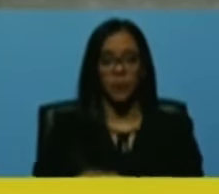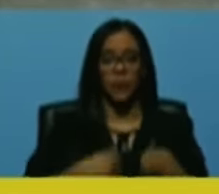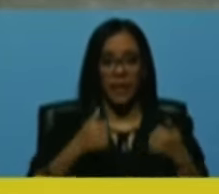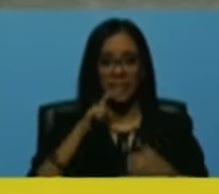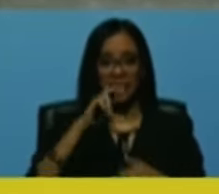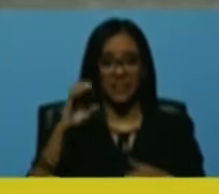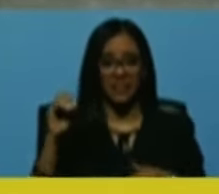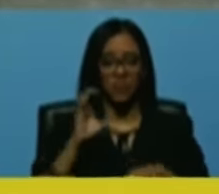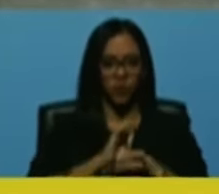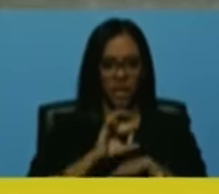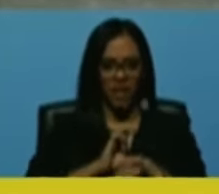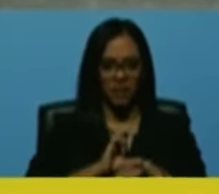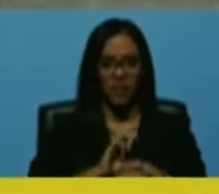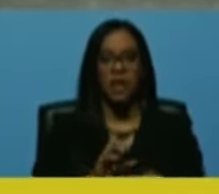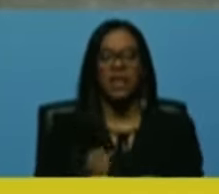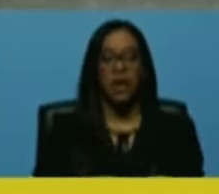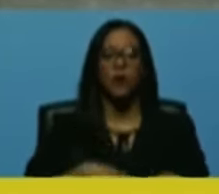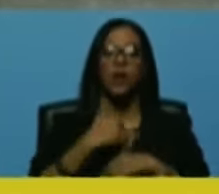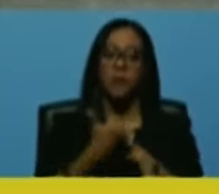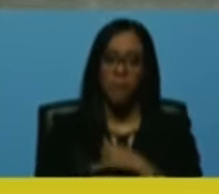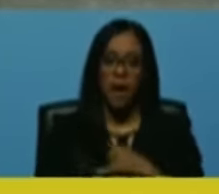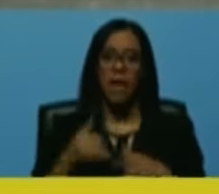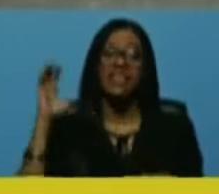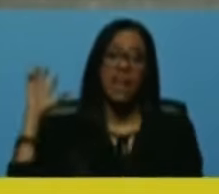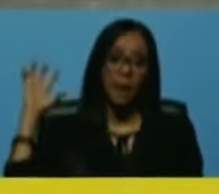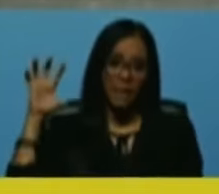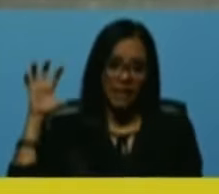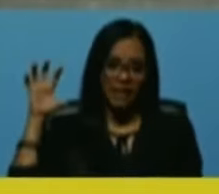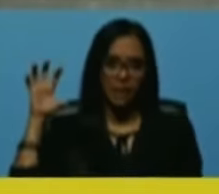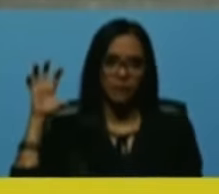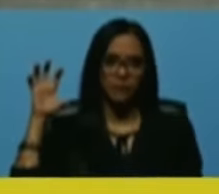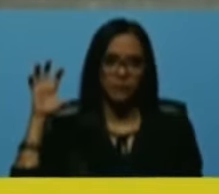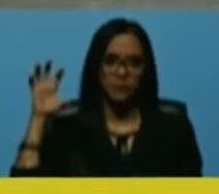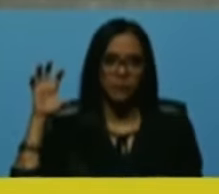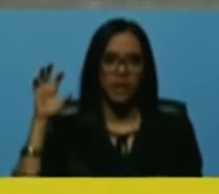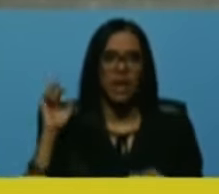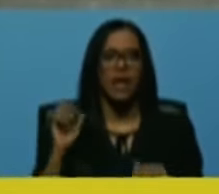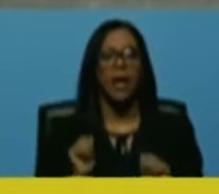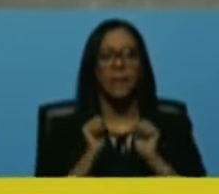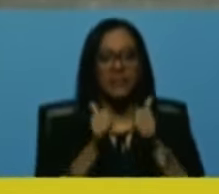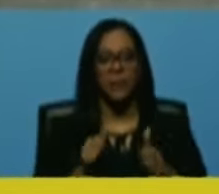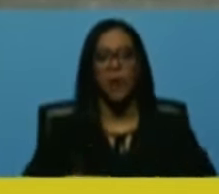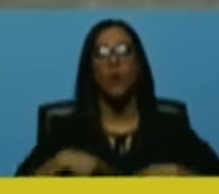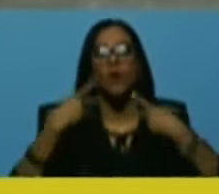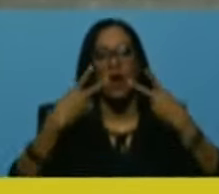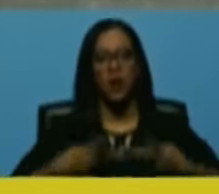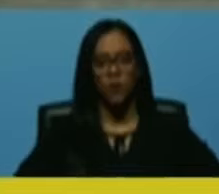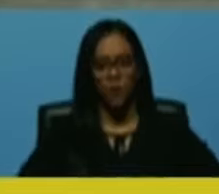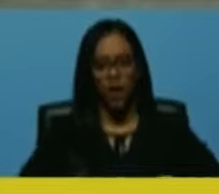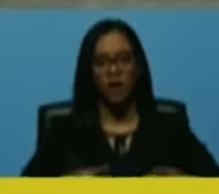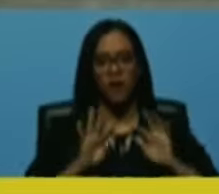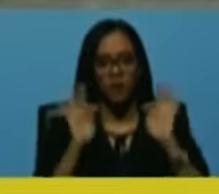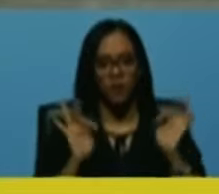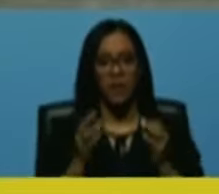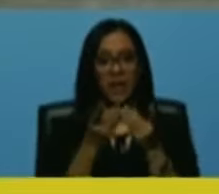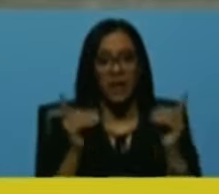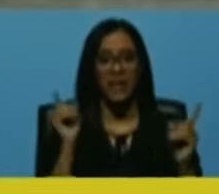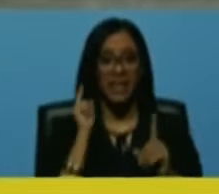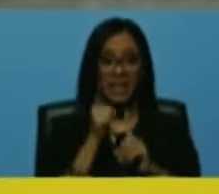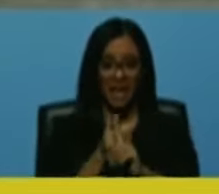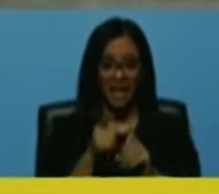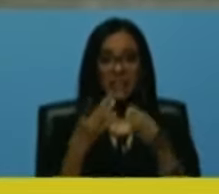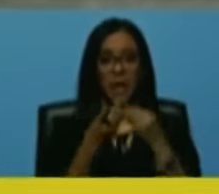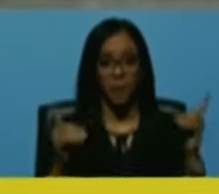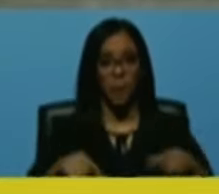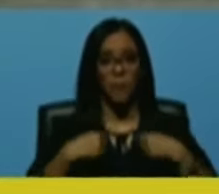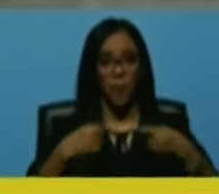cities that with the homeland plan, we were launching a new phase of the direct democracy,